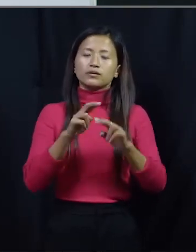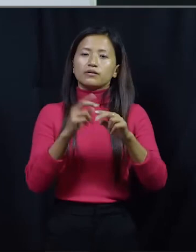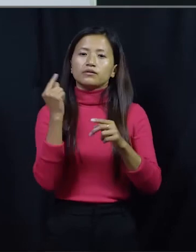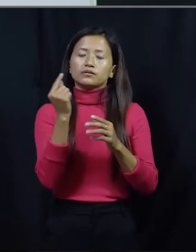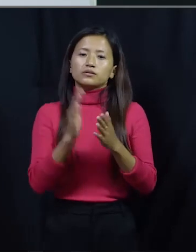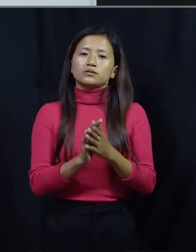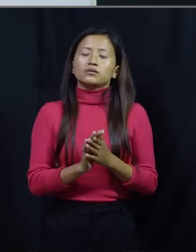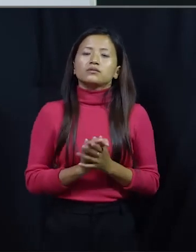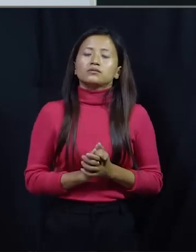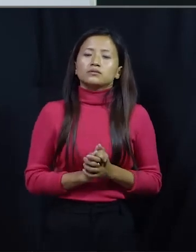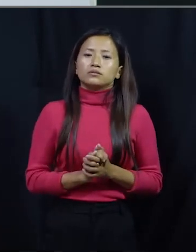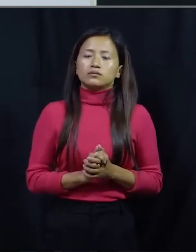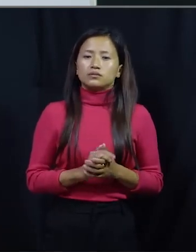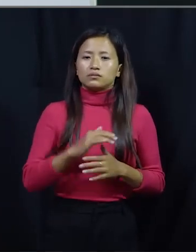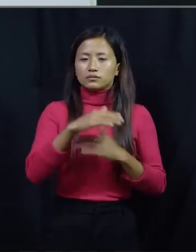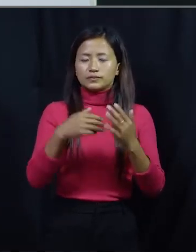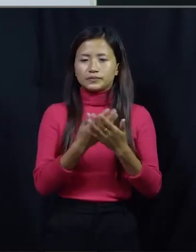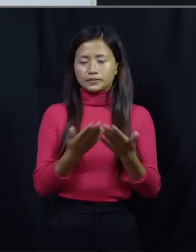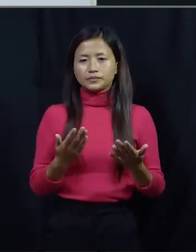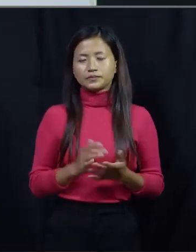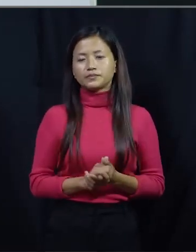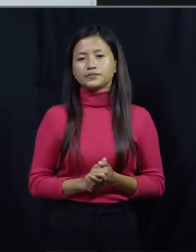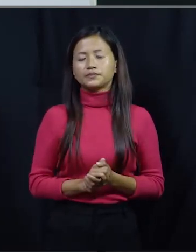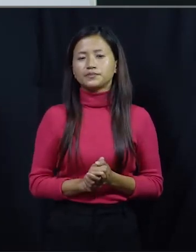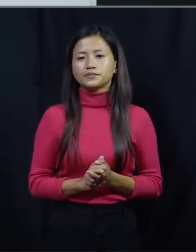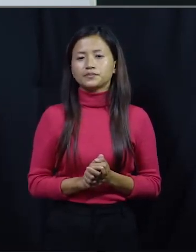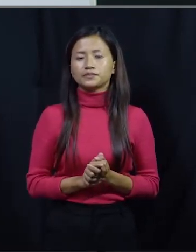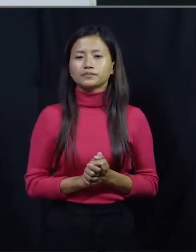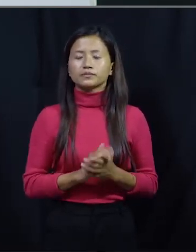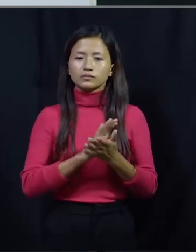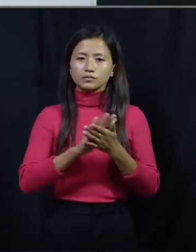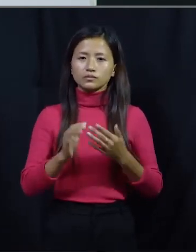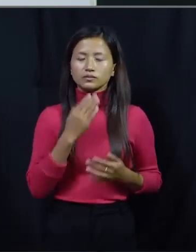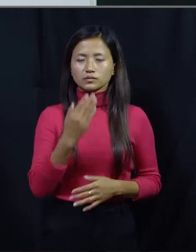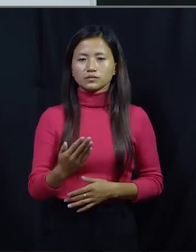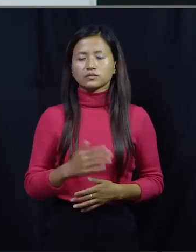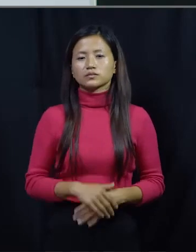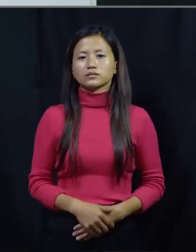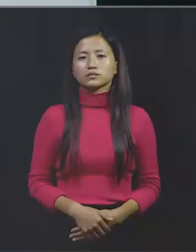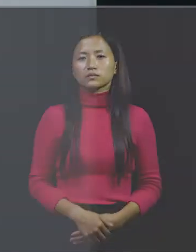pi or x squared plus 4, all those. Okay, that's all. Thank you.